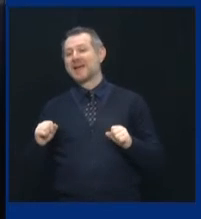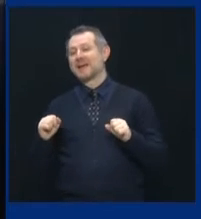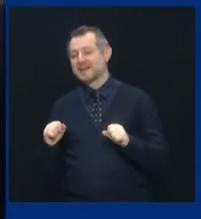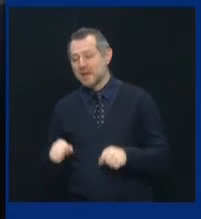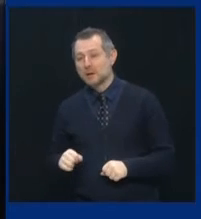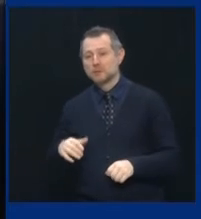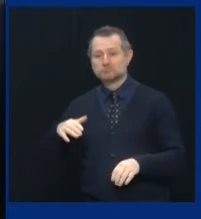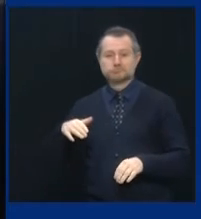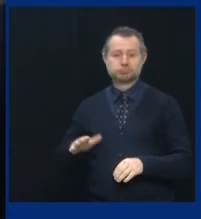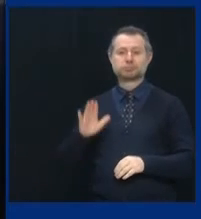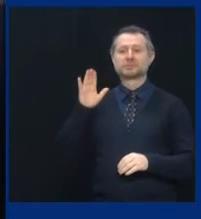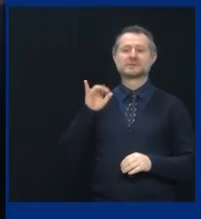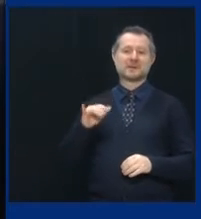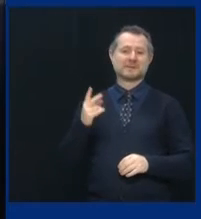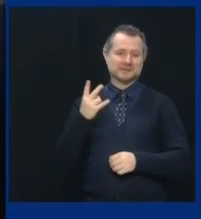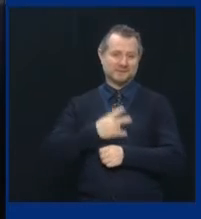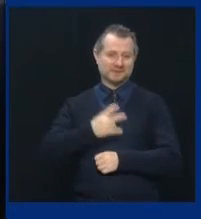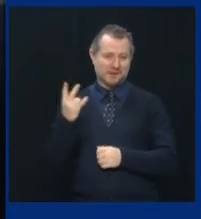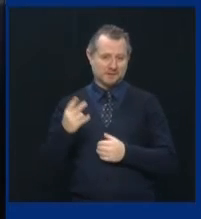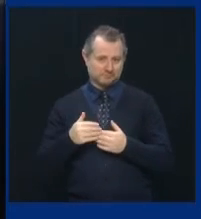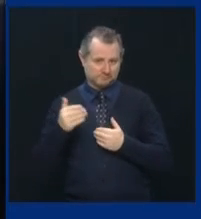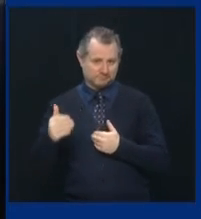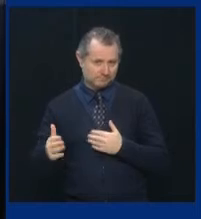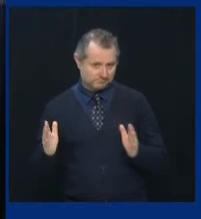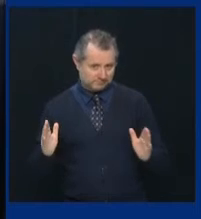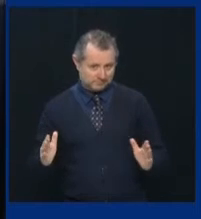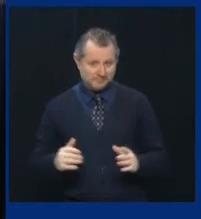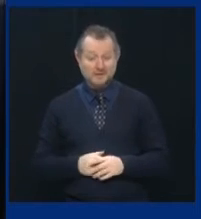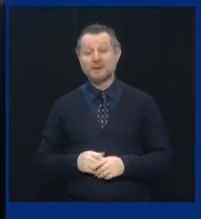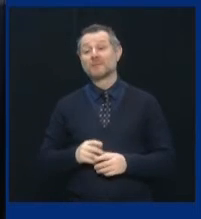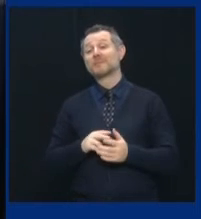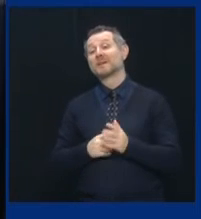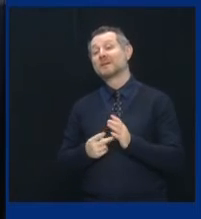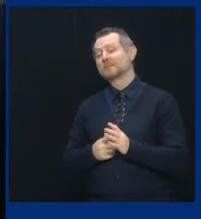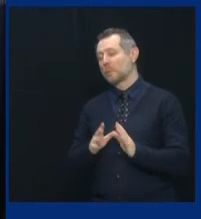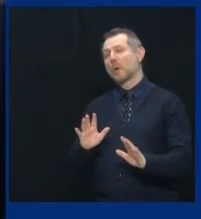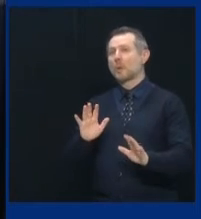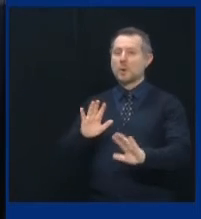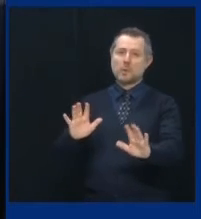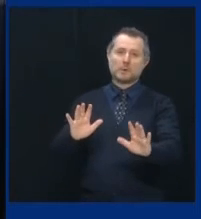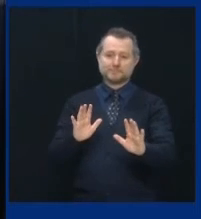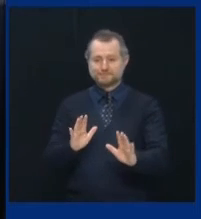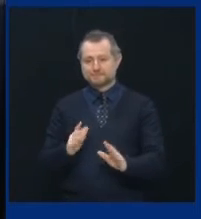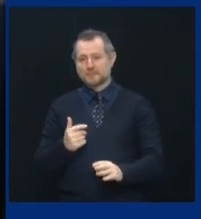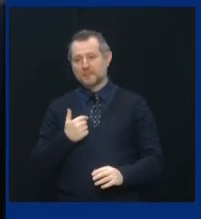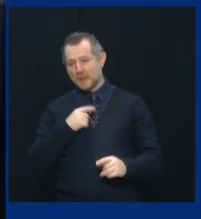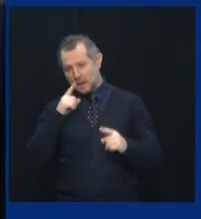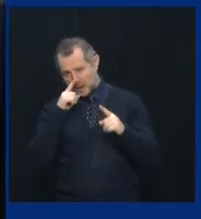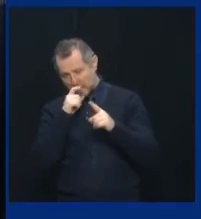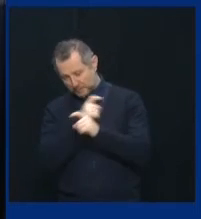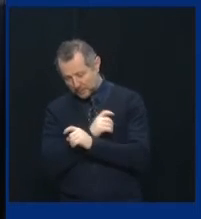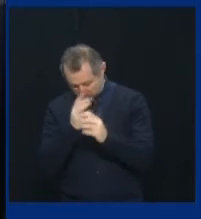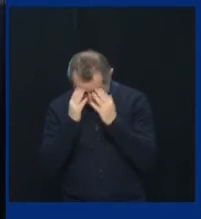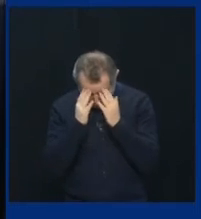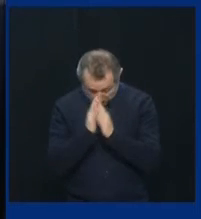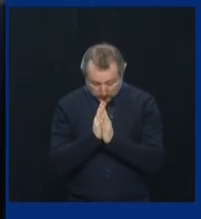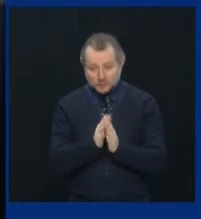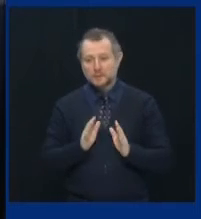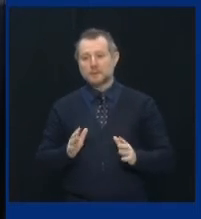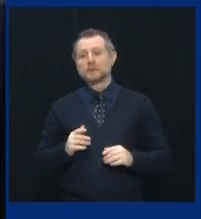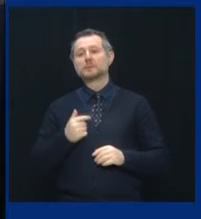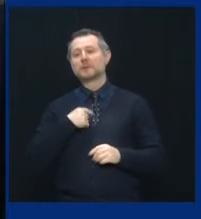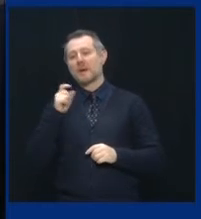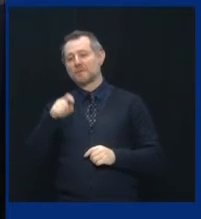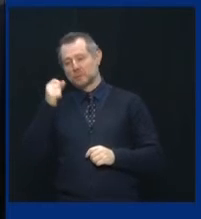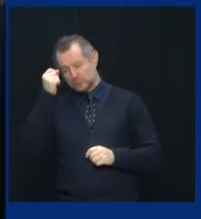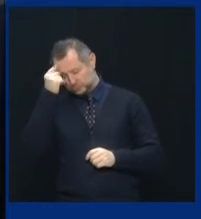days. So you have, well, it is a little complicated, but it's a good question. I want to make sure we